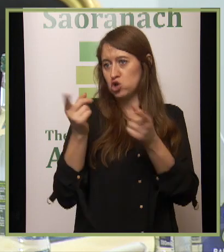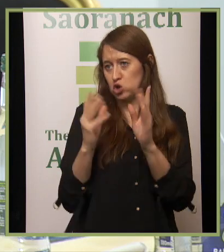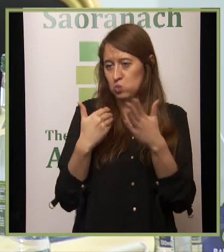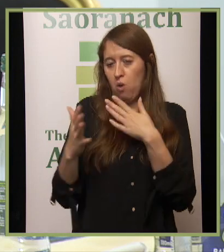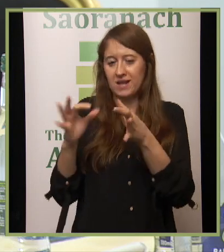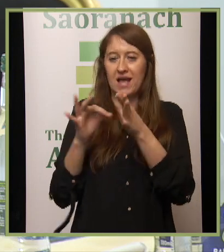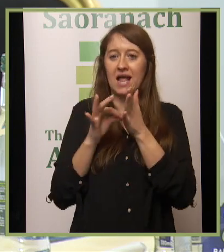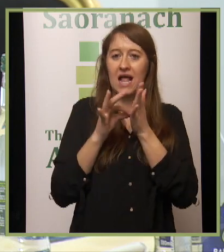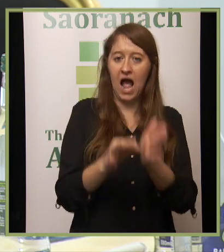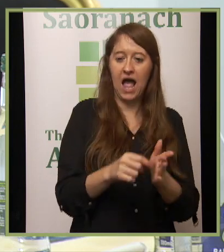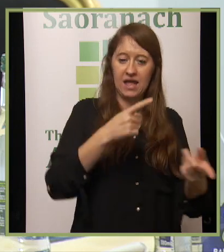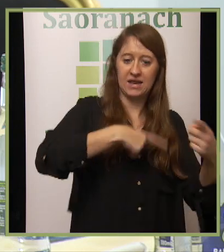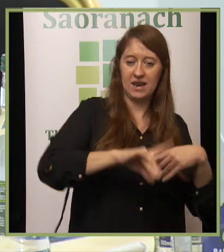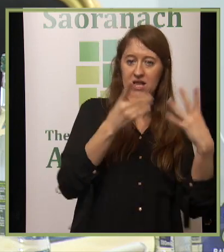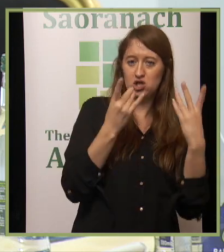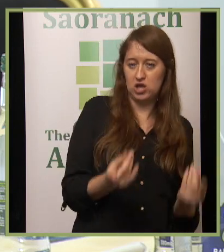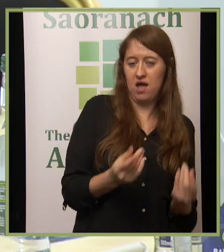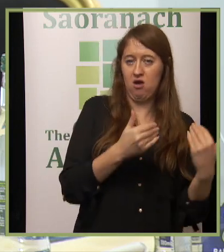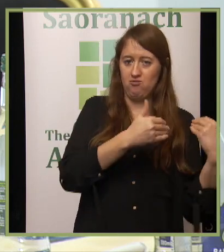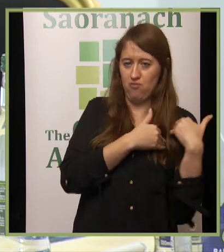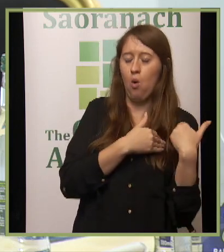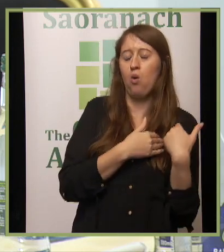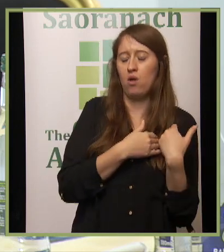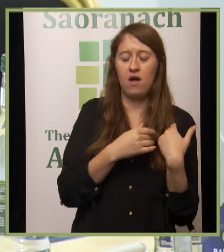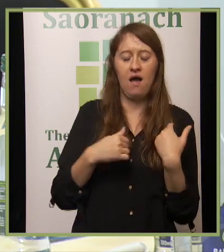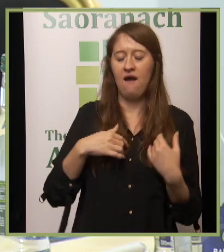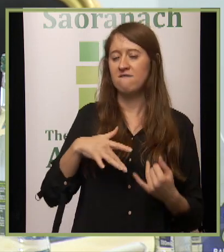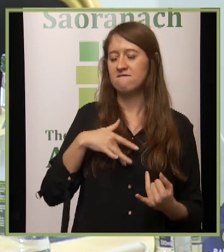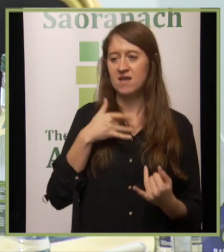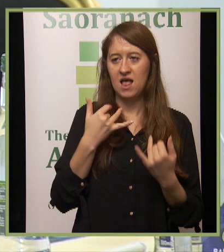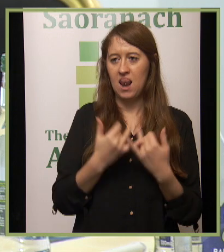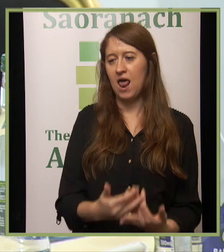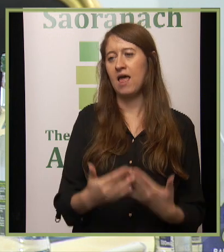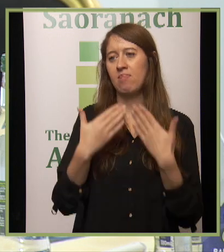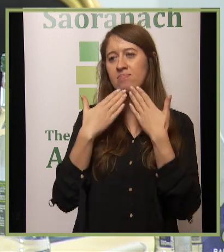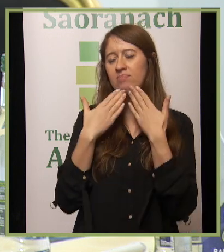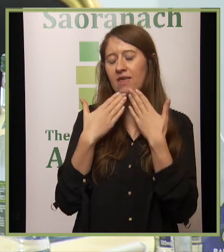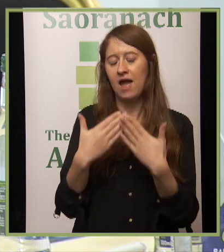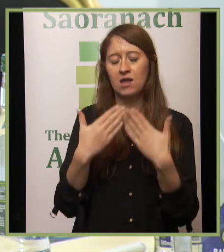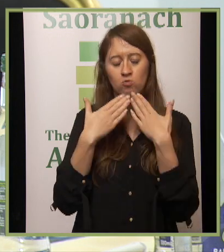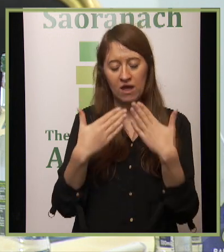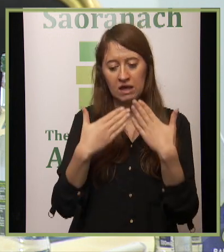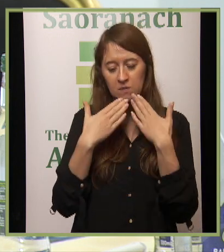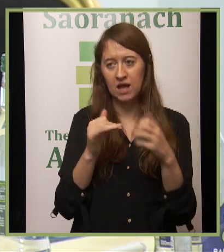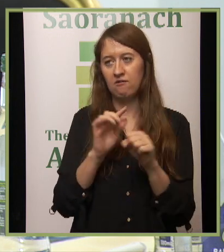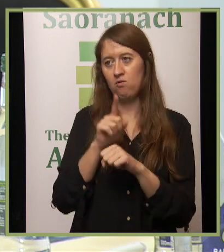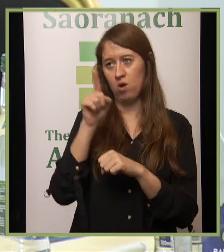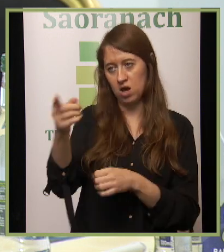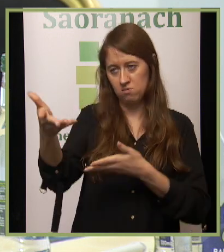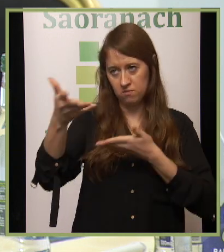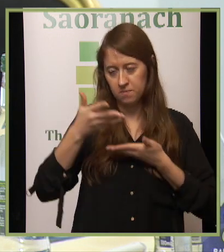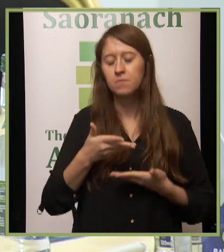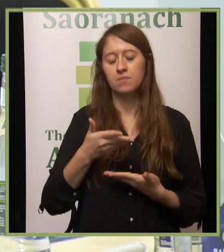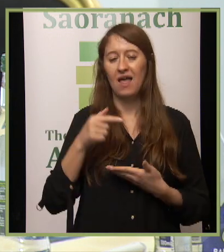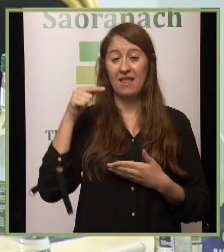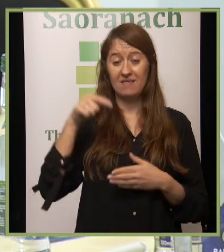am indebted for you for that, because this massive, massive subject is so complex,